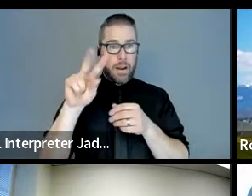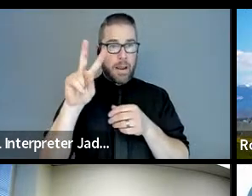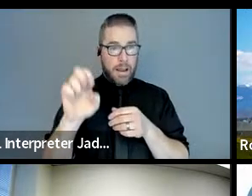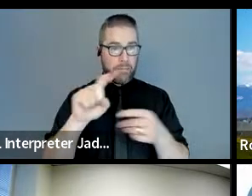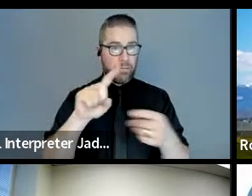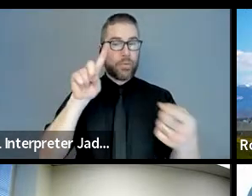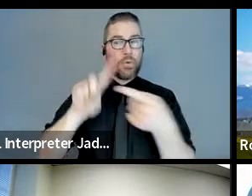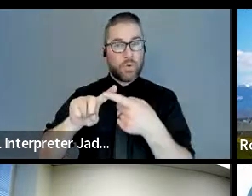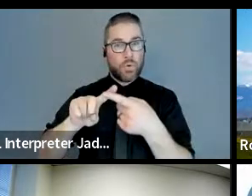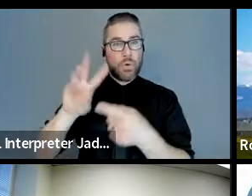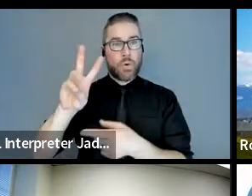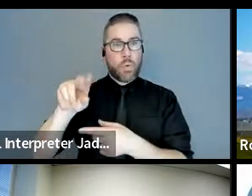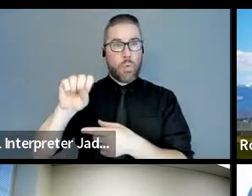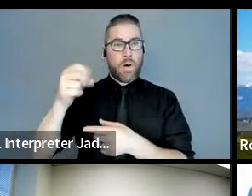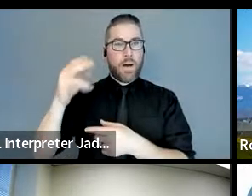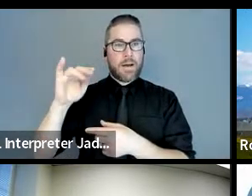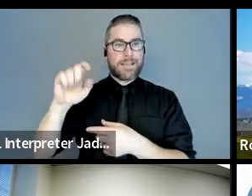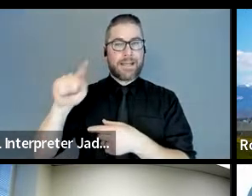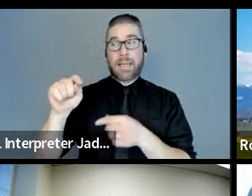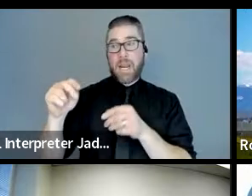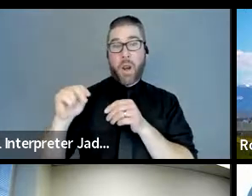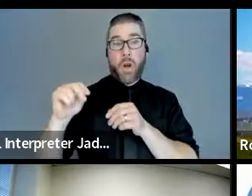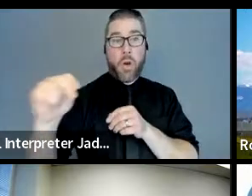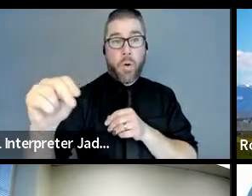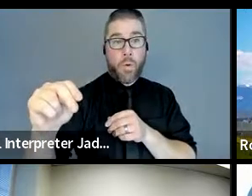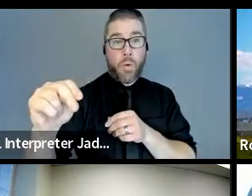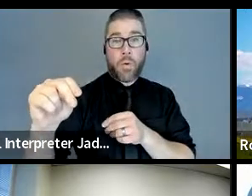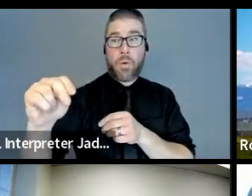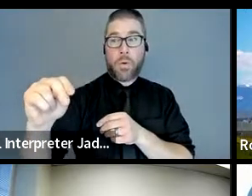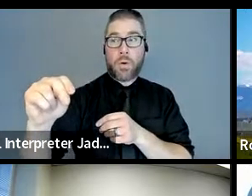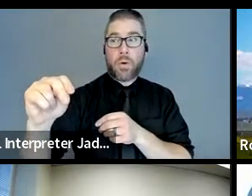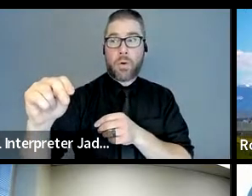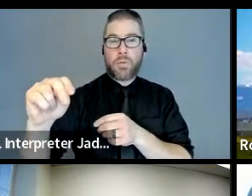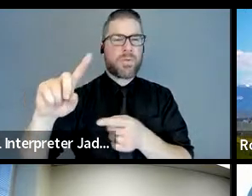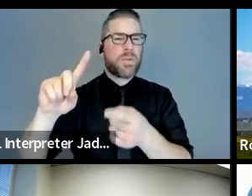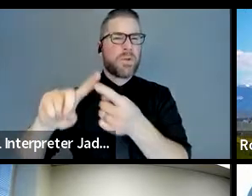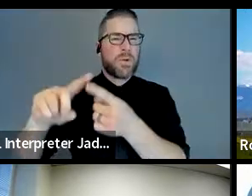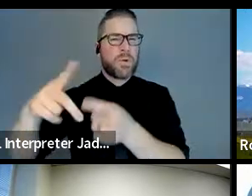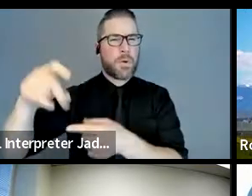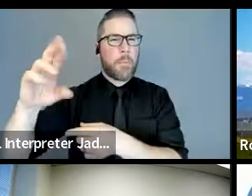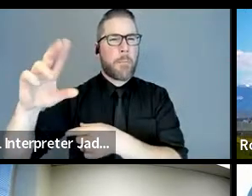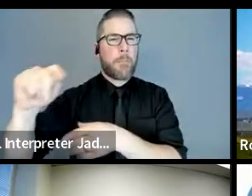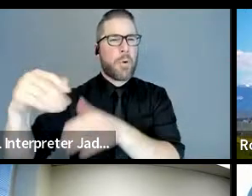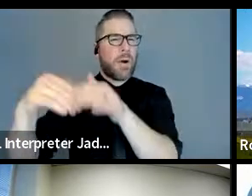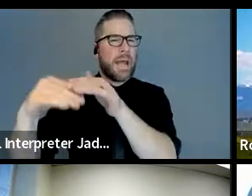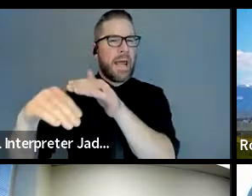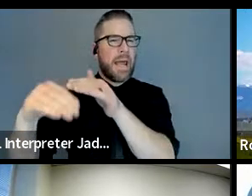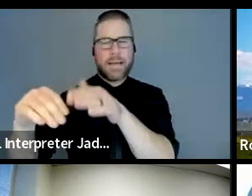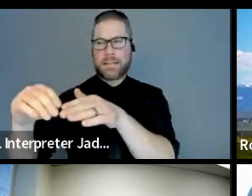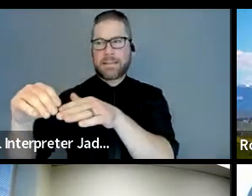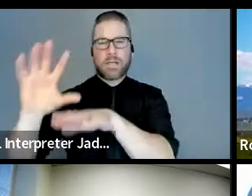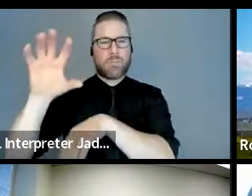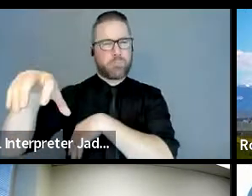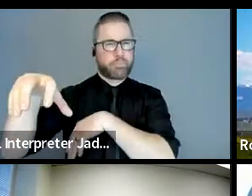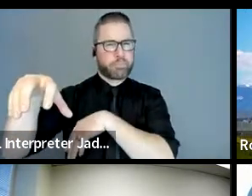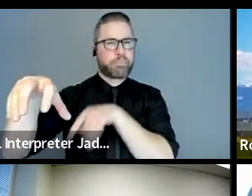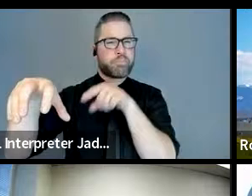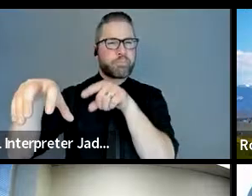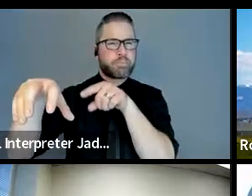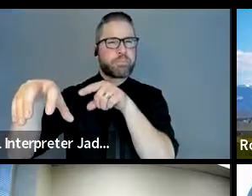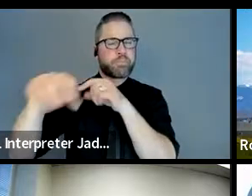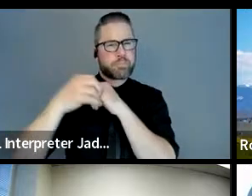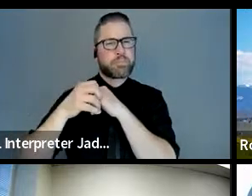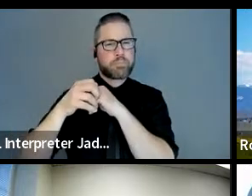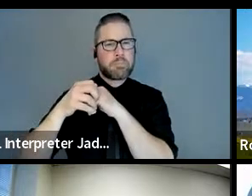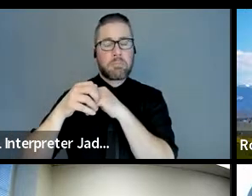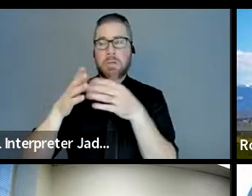north to the port, the East Campus port access facility. So in a broad